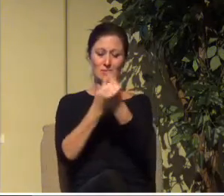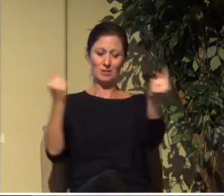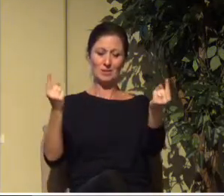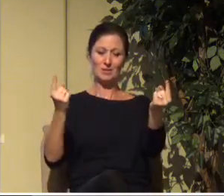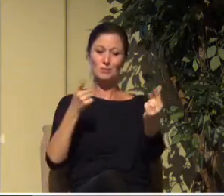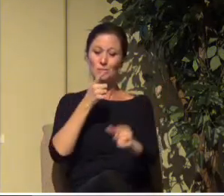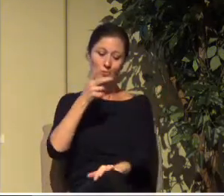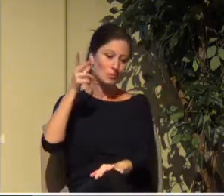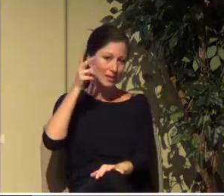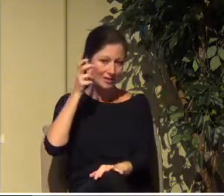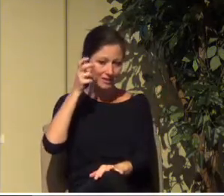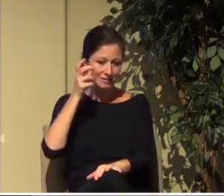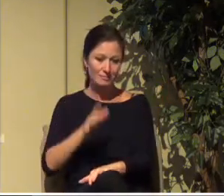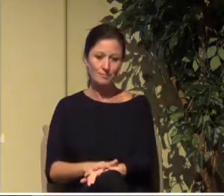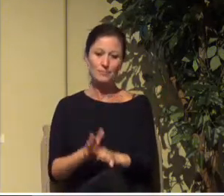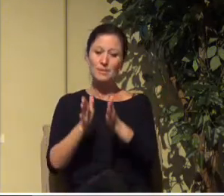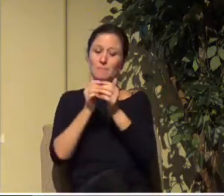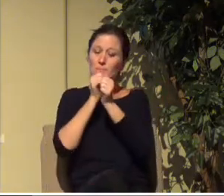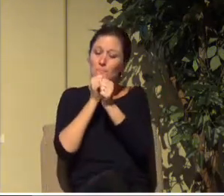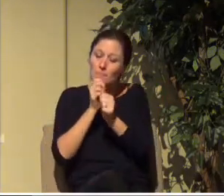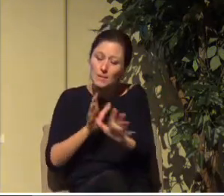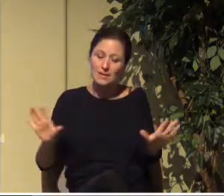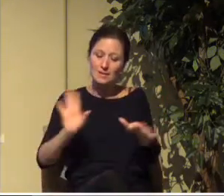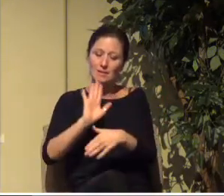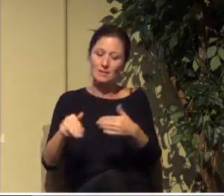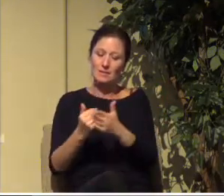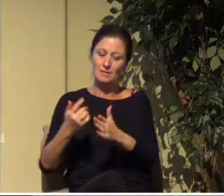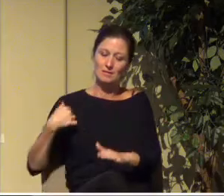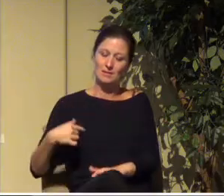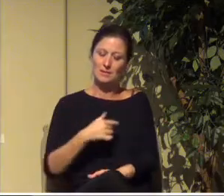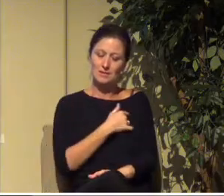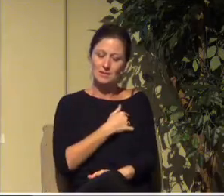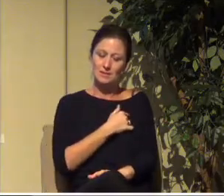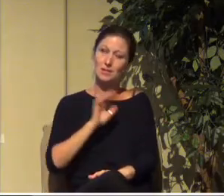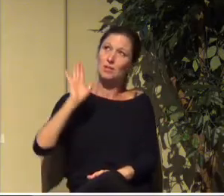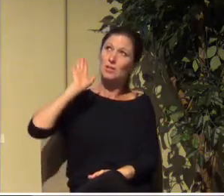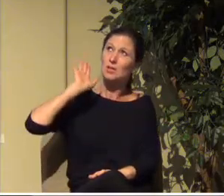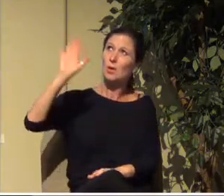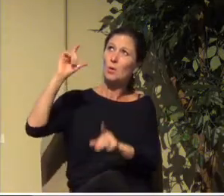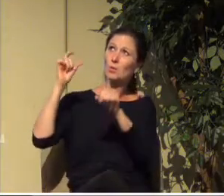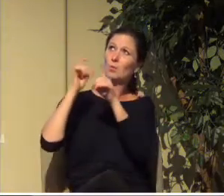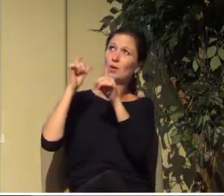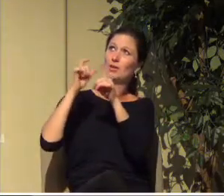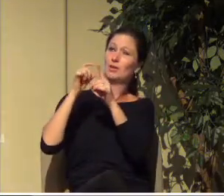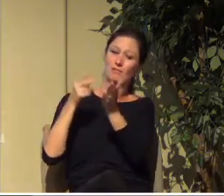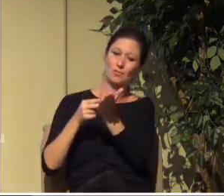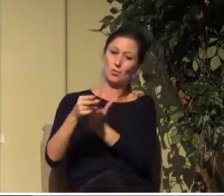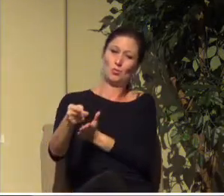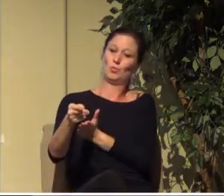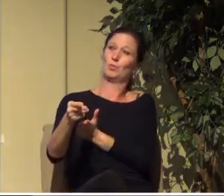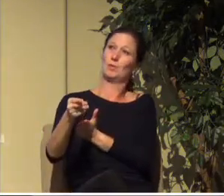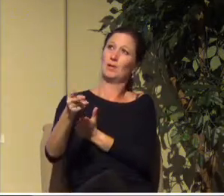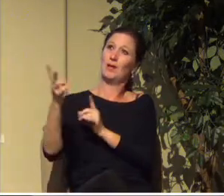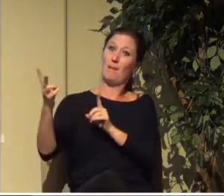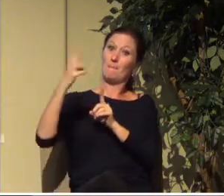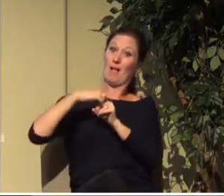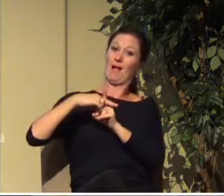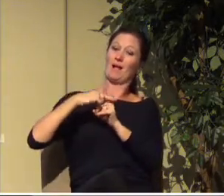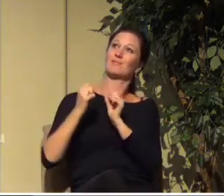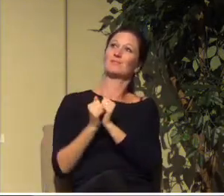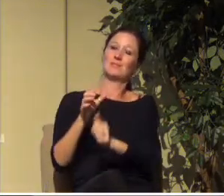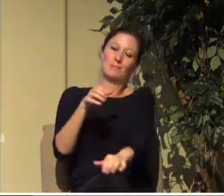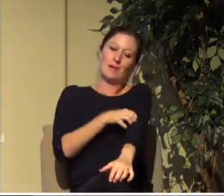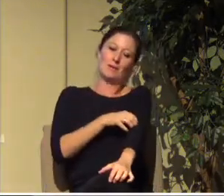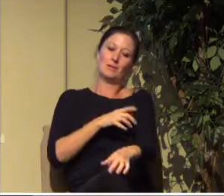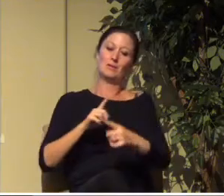Bless all of us as we hear, Lord. Would you take these words, the words of truth, and apply them with power to our lives? In Jesus' name we